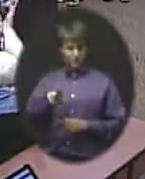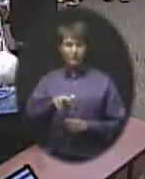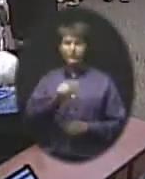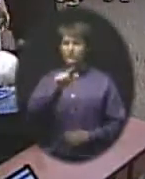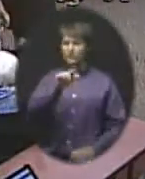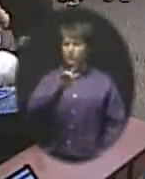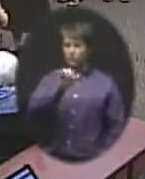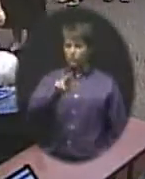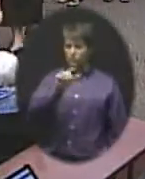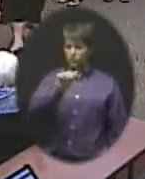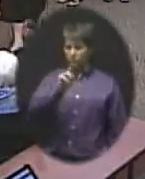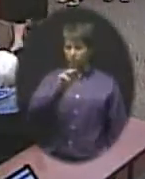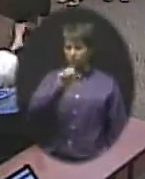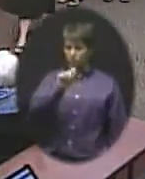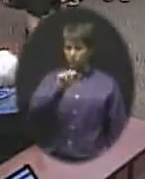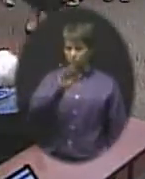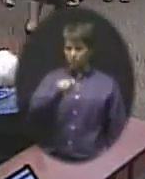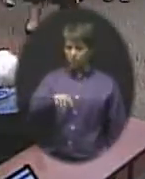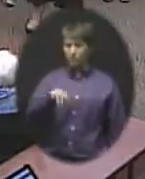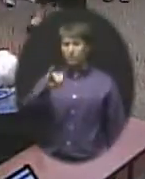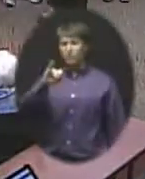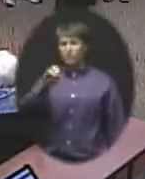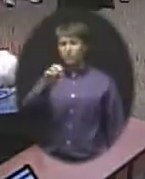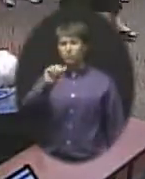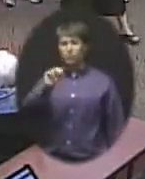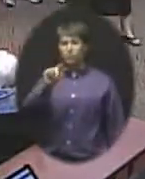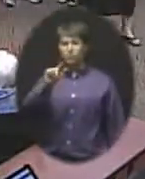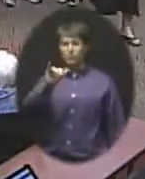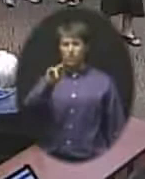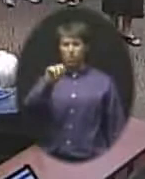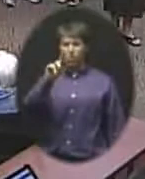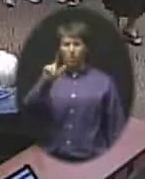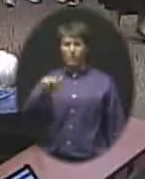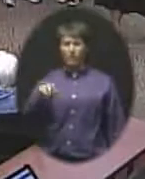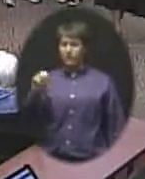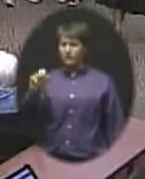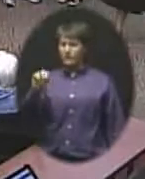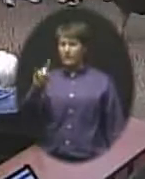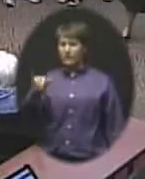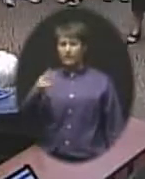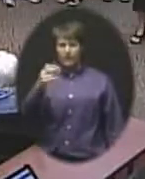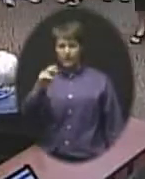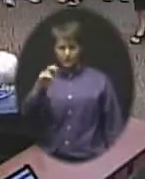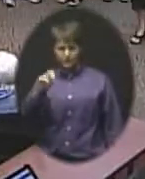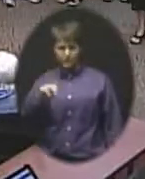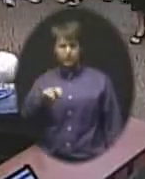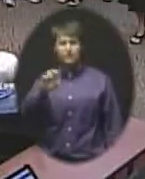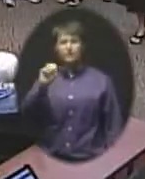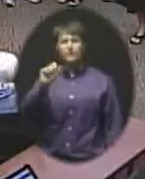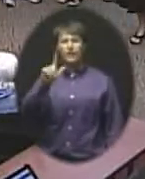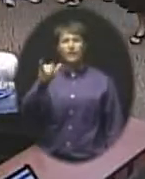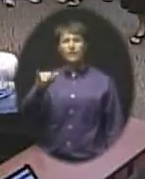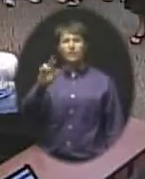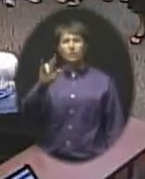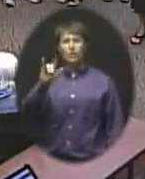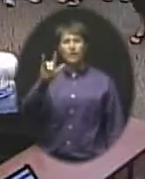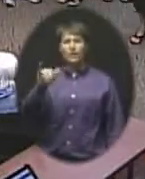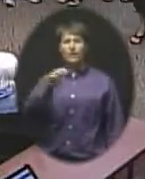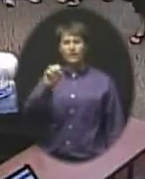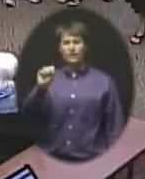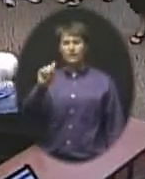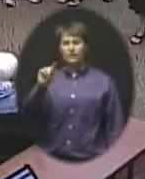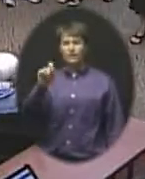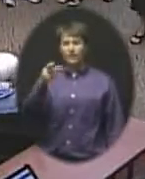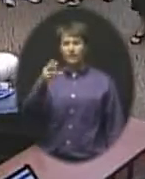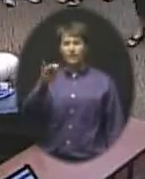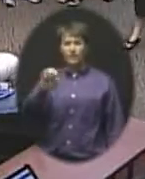Ginger Armstrong, Joan Gianola, Sandy Hansen, Sally Riley, and Stephanie Royer.